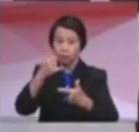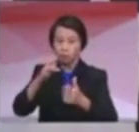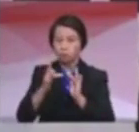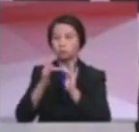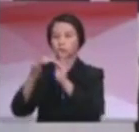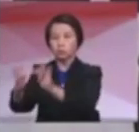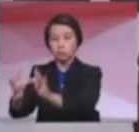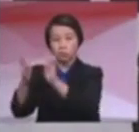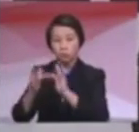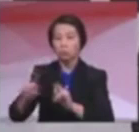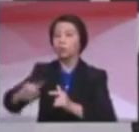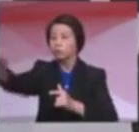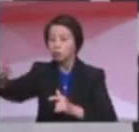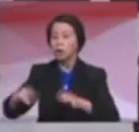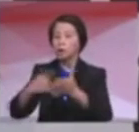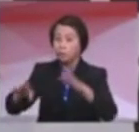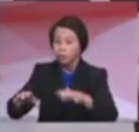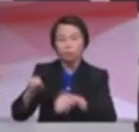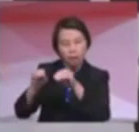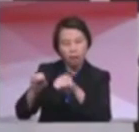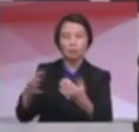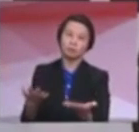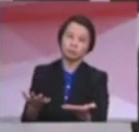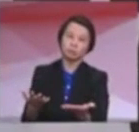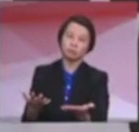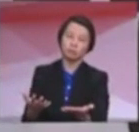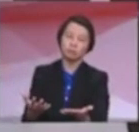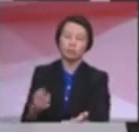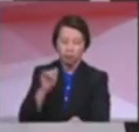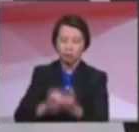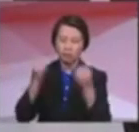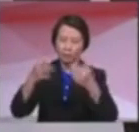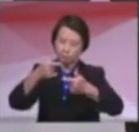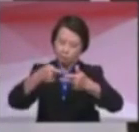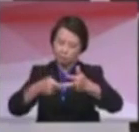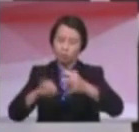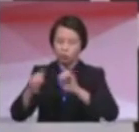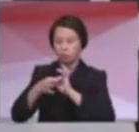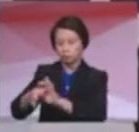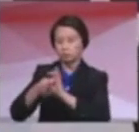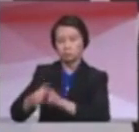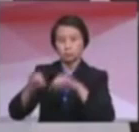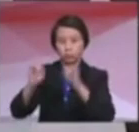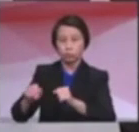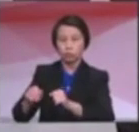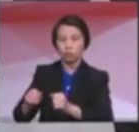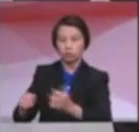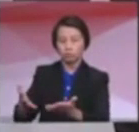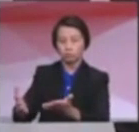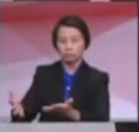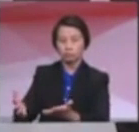coordination, where to go, what to do and etc. So I think there are a lot of things that we can do together, avoid duplication and